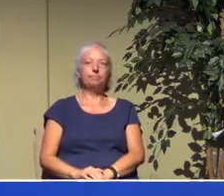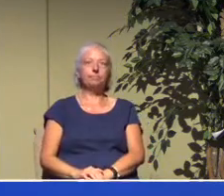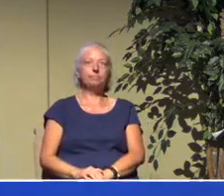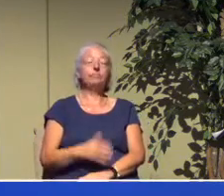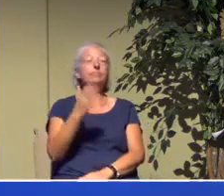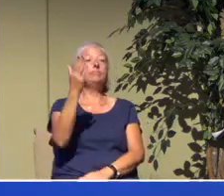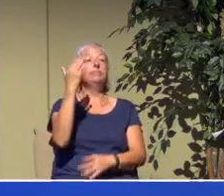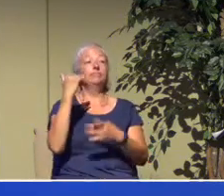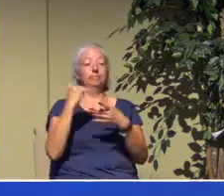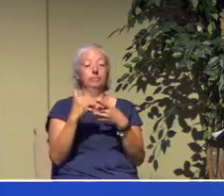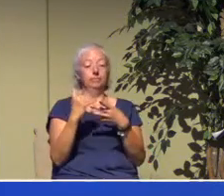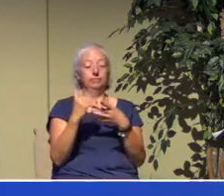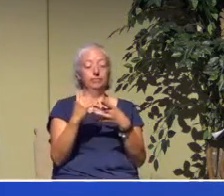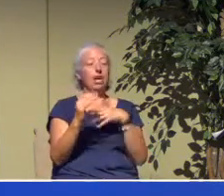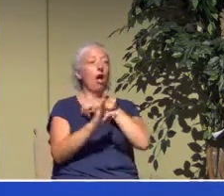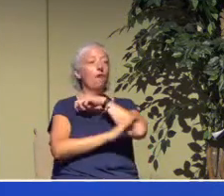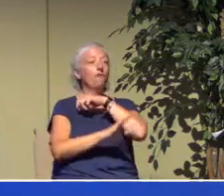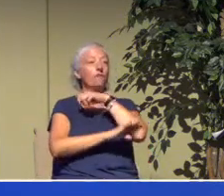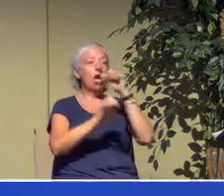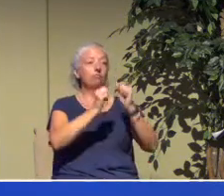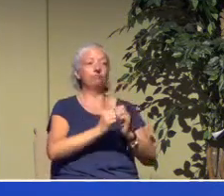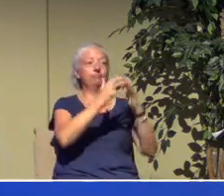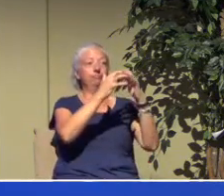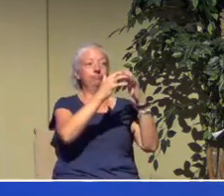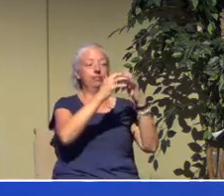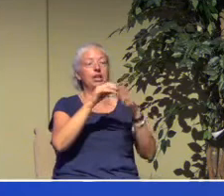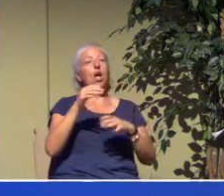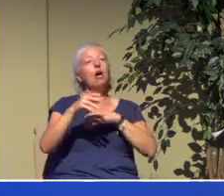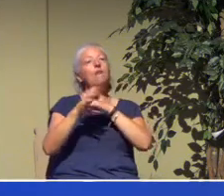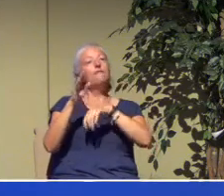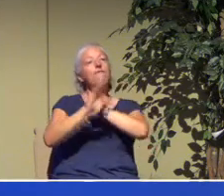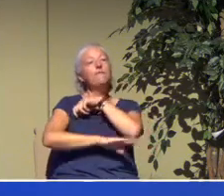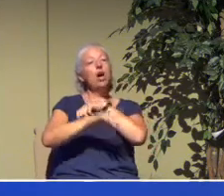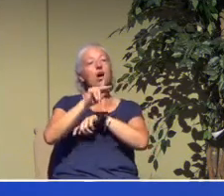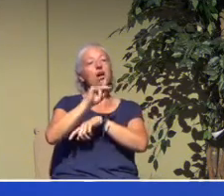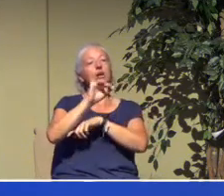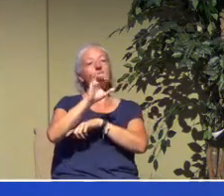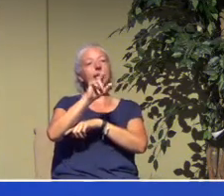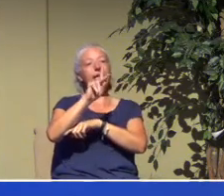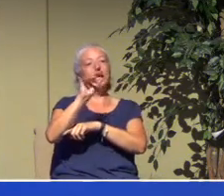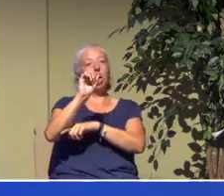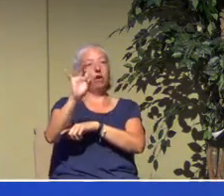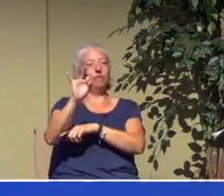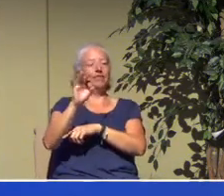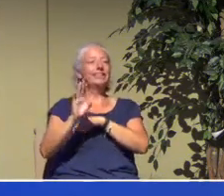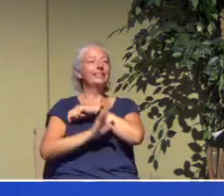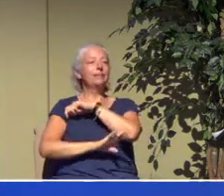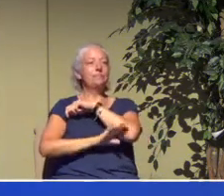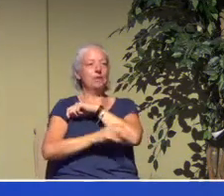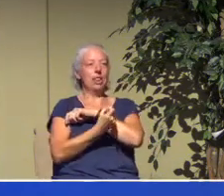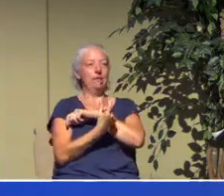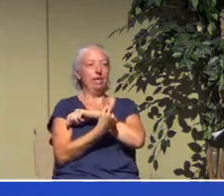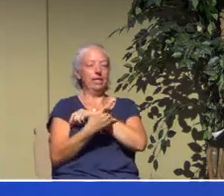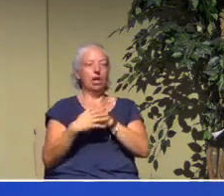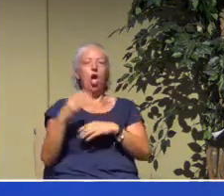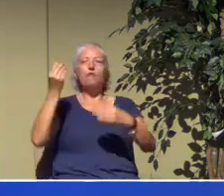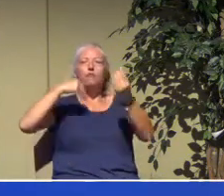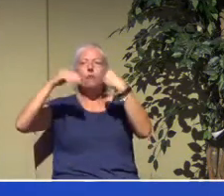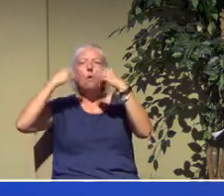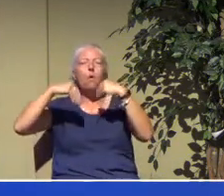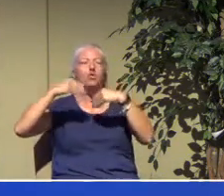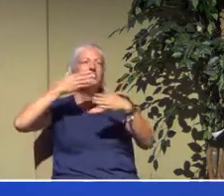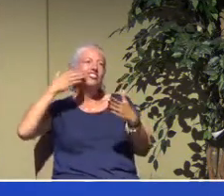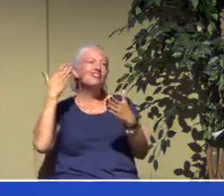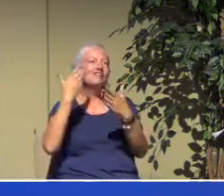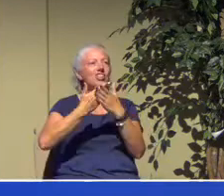Fall kickoff. There is going to be a fall kickoff September the 11th. There's going to be food, there's going to be a good time,